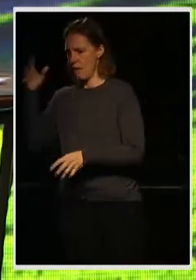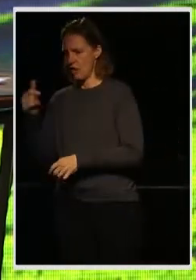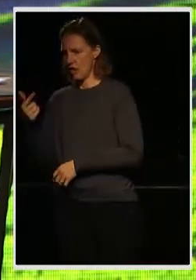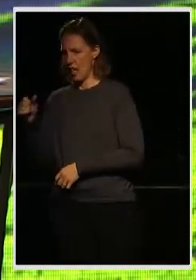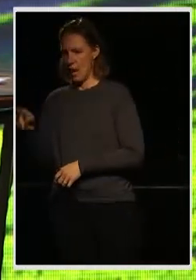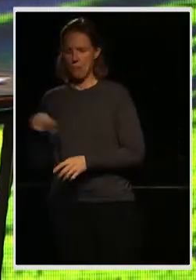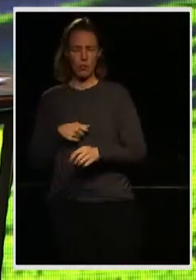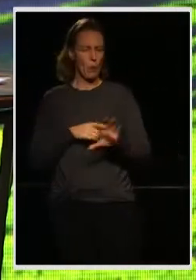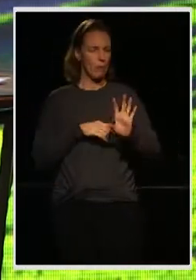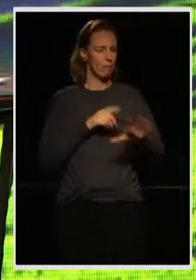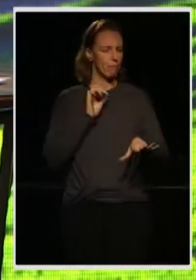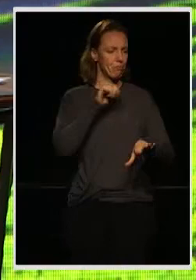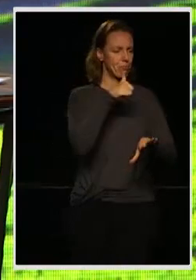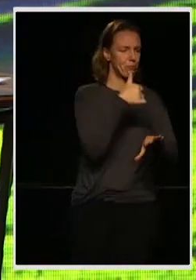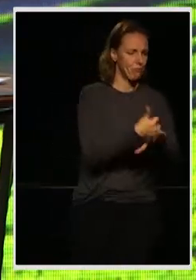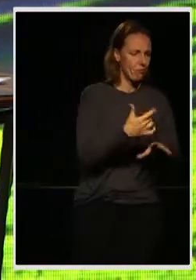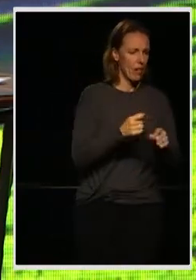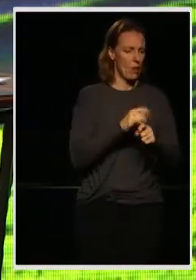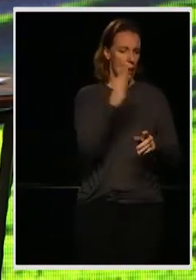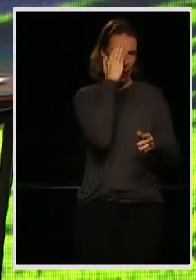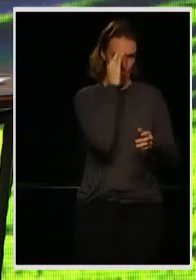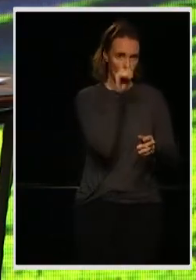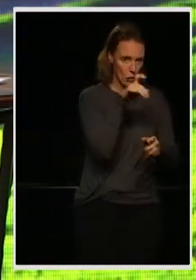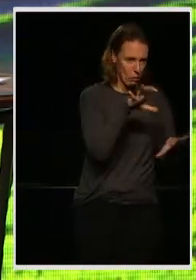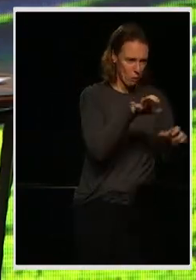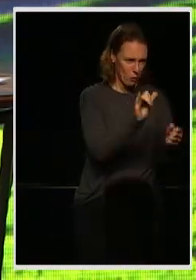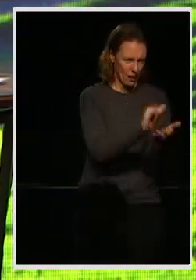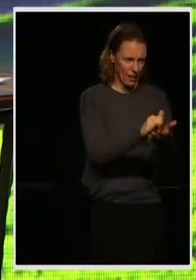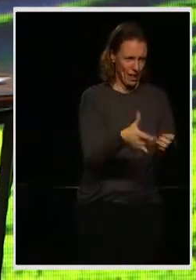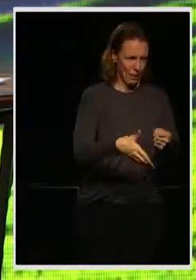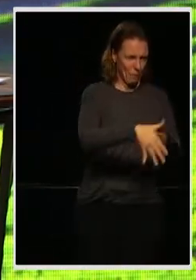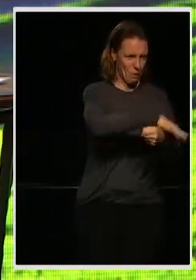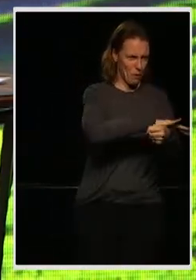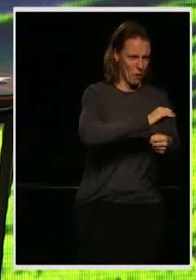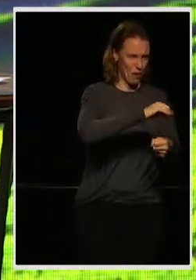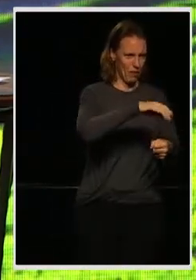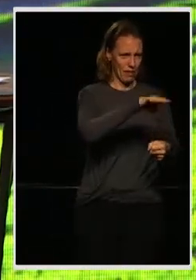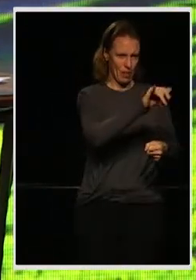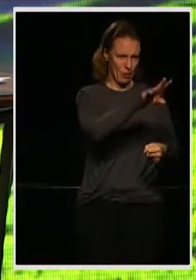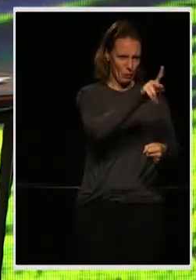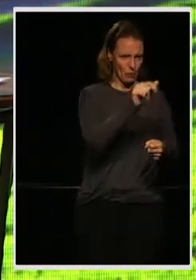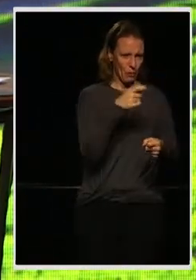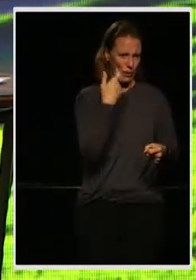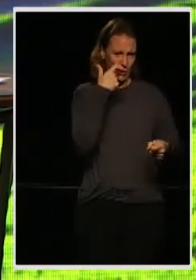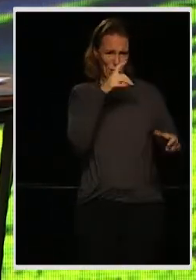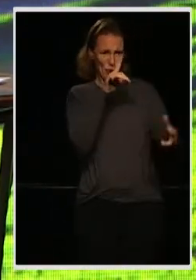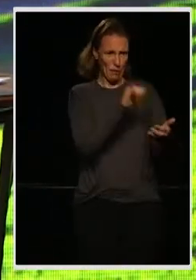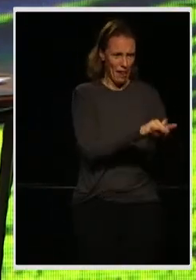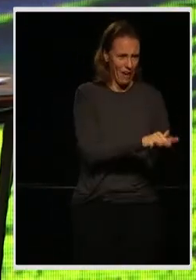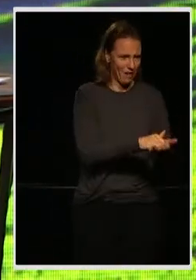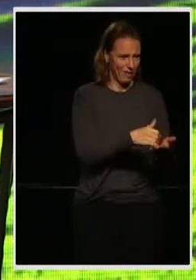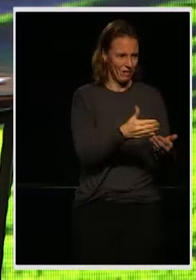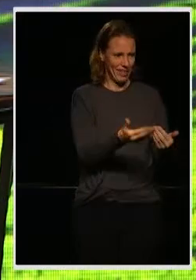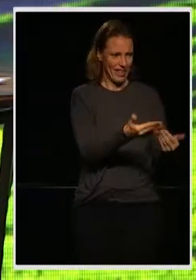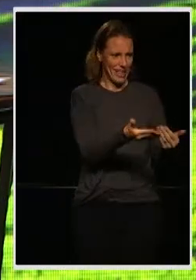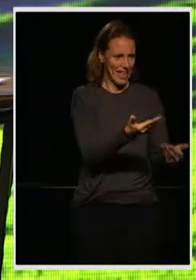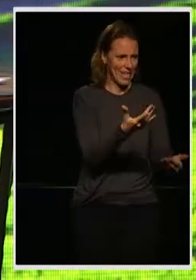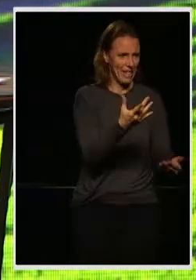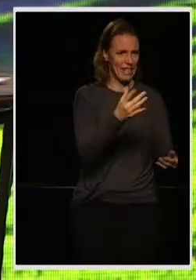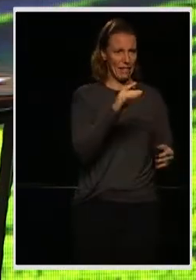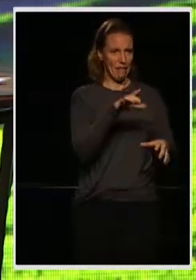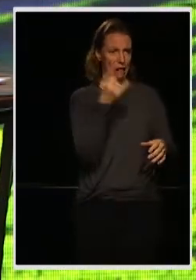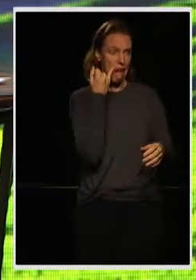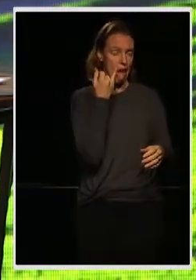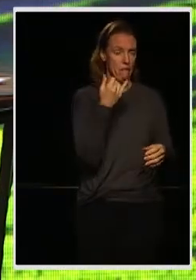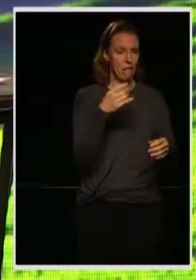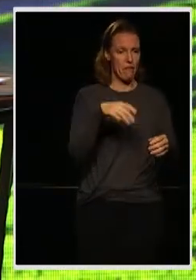like, we know you should be covering your manure lagoons, so just do it. Just do it is easy to say if the farmers are